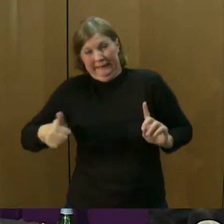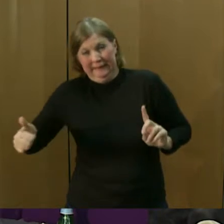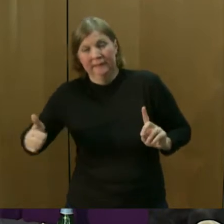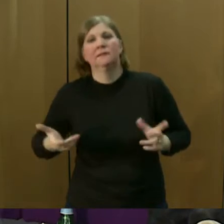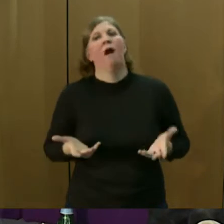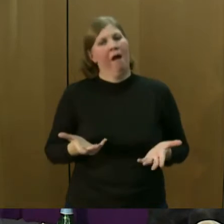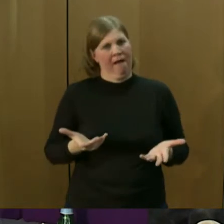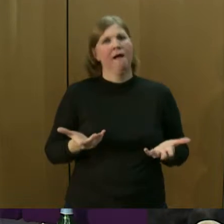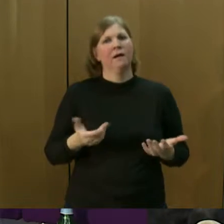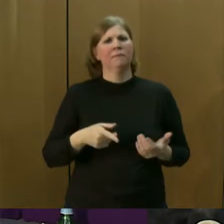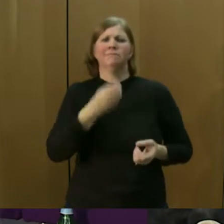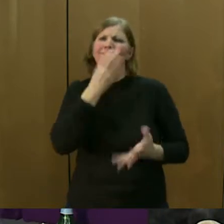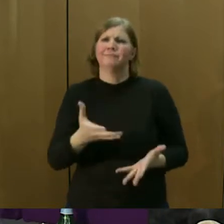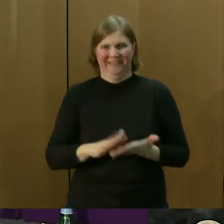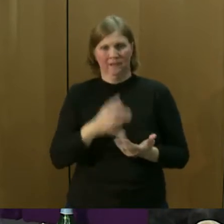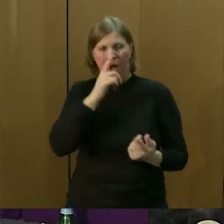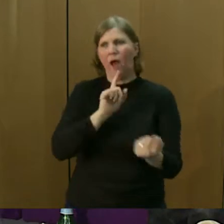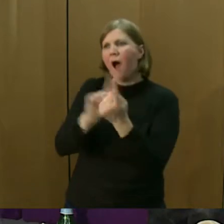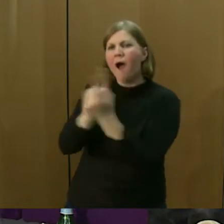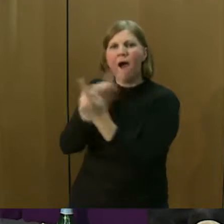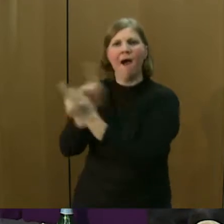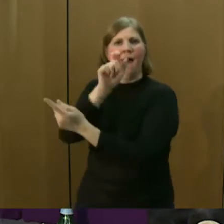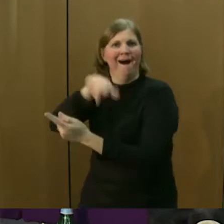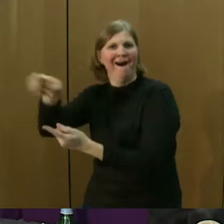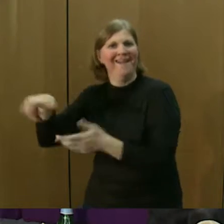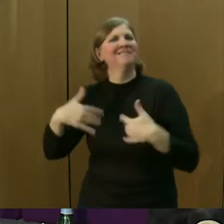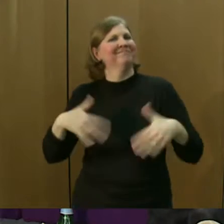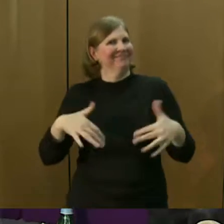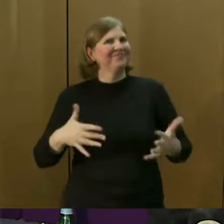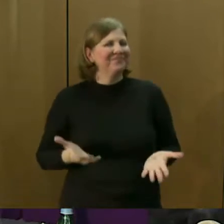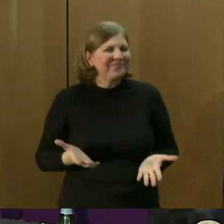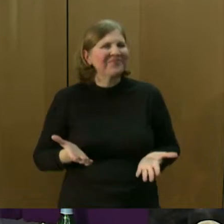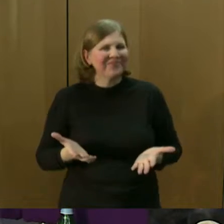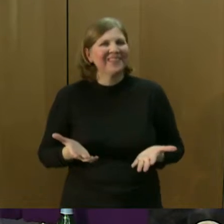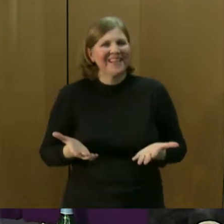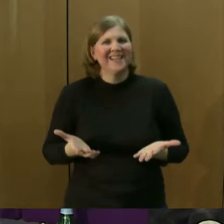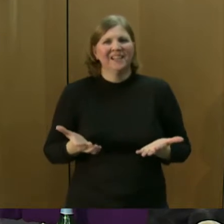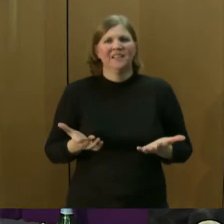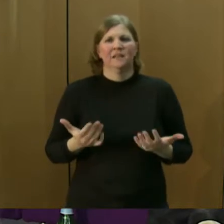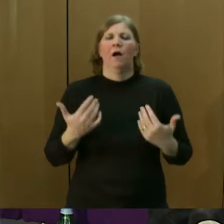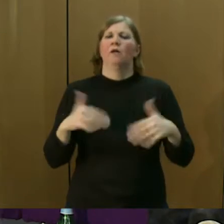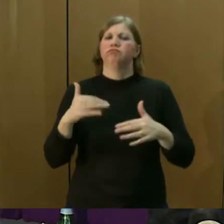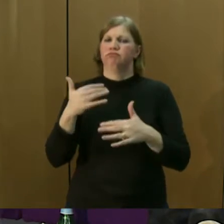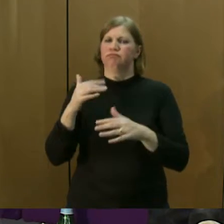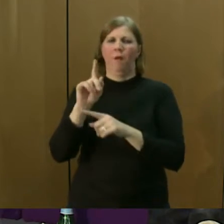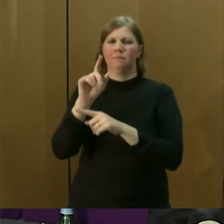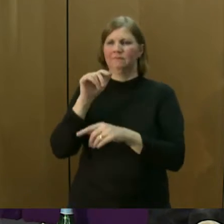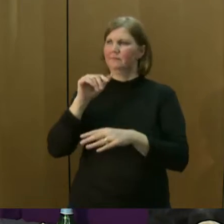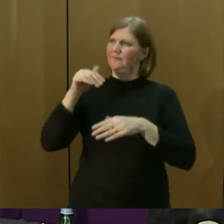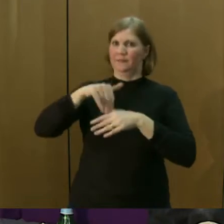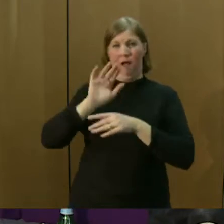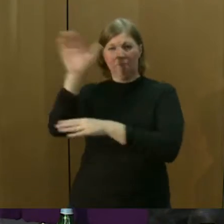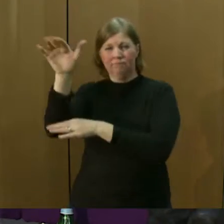you can talk to them as well. Lots of other external organisations put on networking events, and we try and collate all that